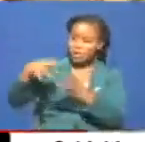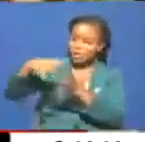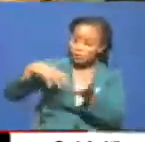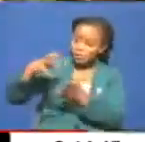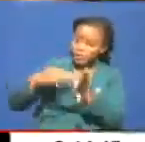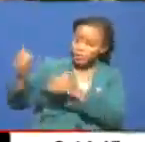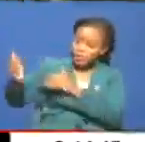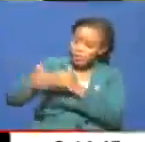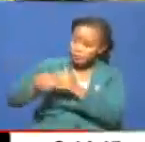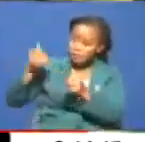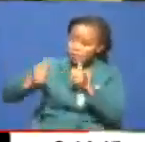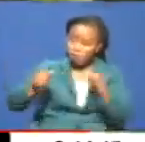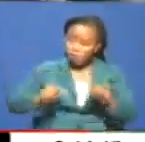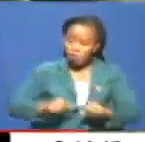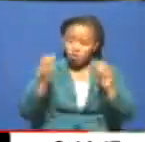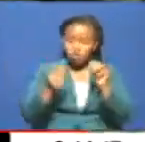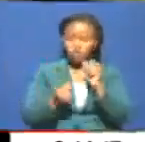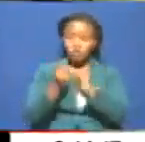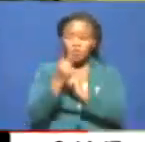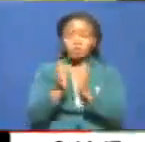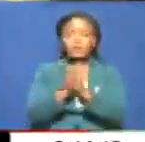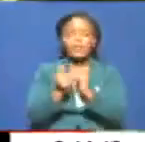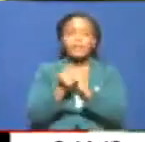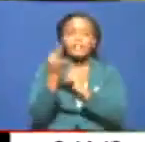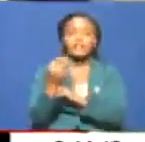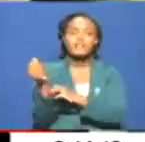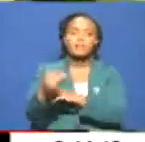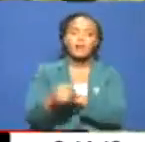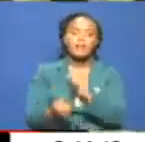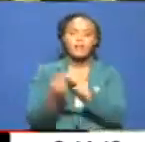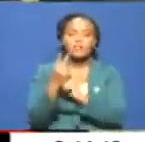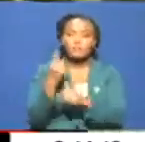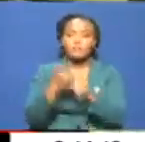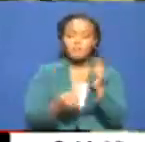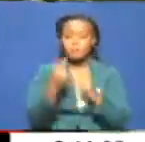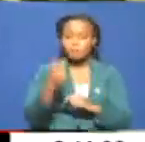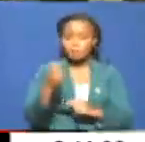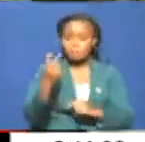from the 12th and 13th of December 2021. Kamche Menza for Prime Edition.